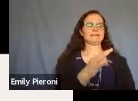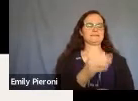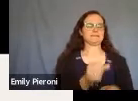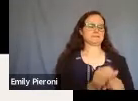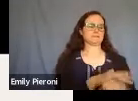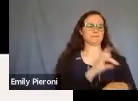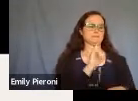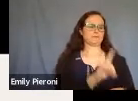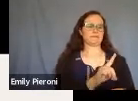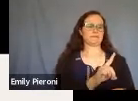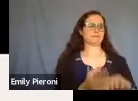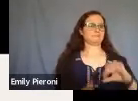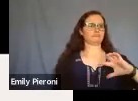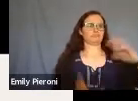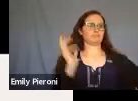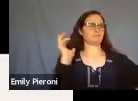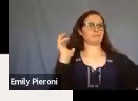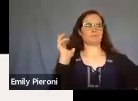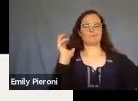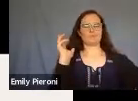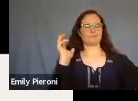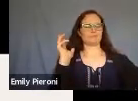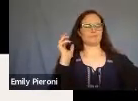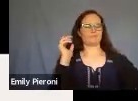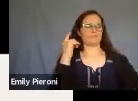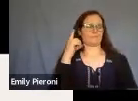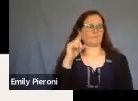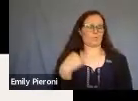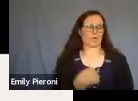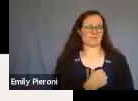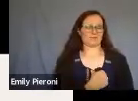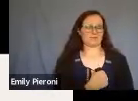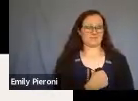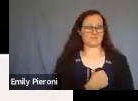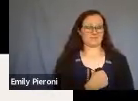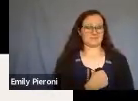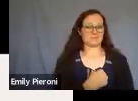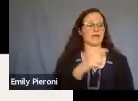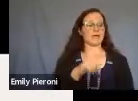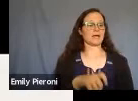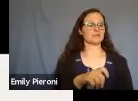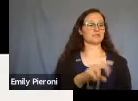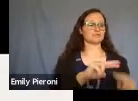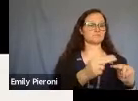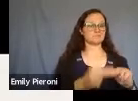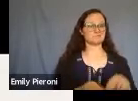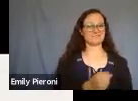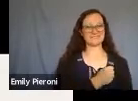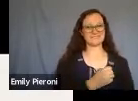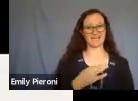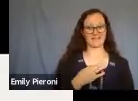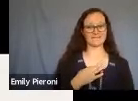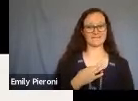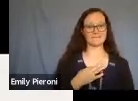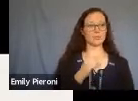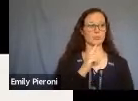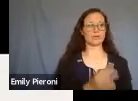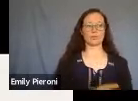internally for our unit. We had to staff down like everyone else did very